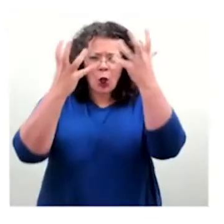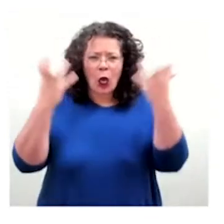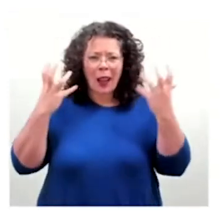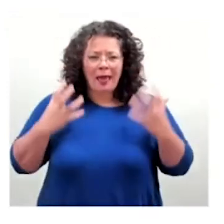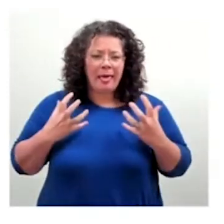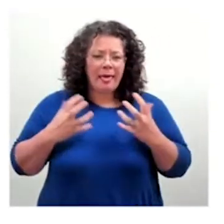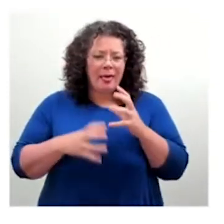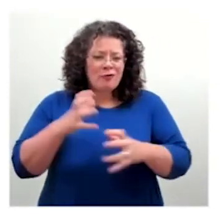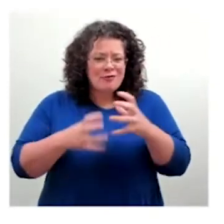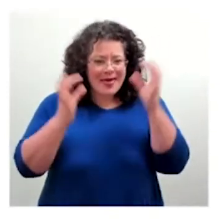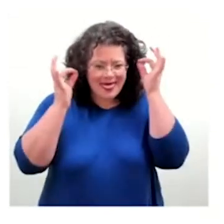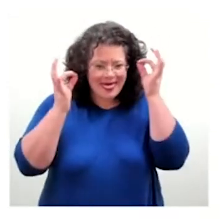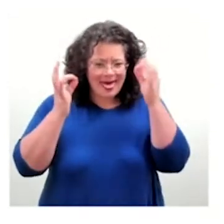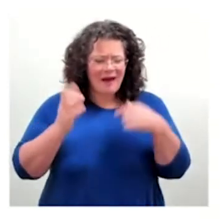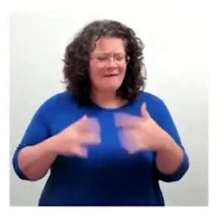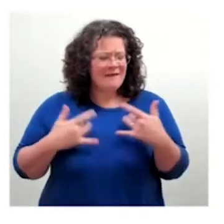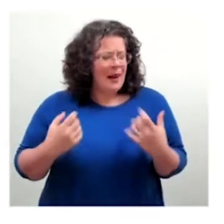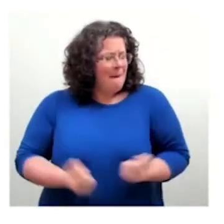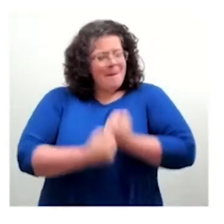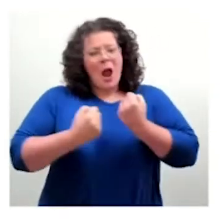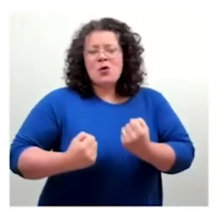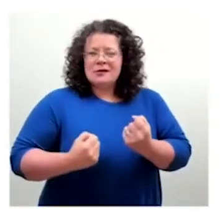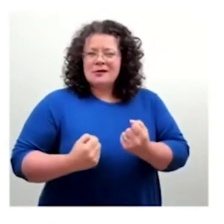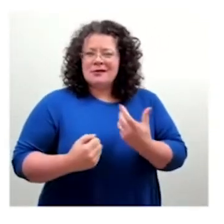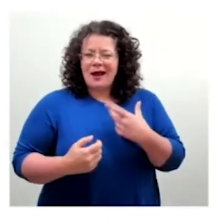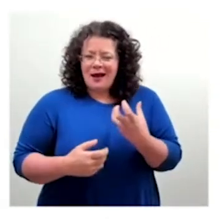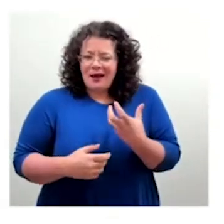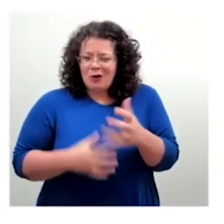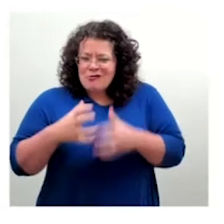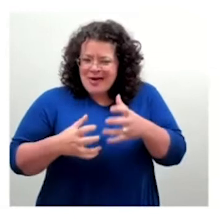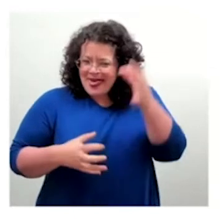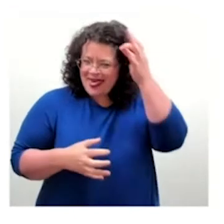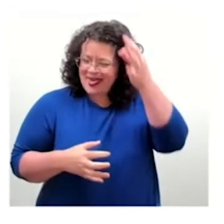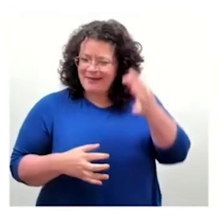thank you very much. Nice job. You're Christopher.